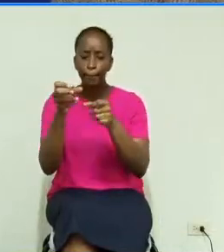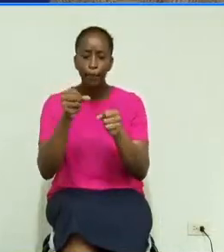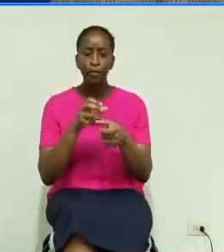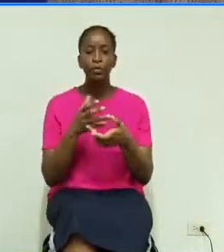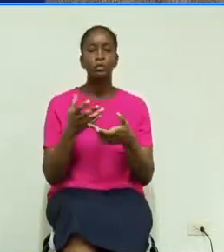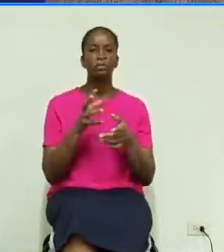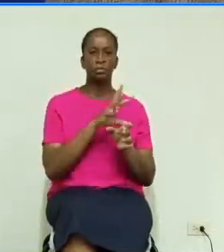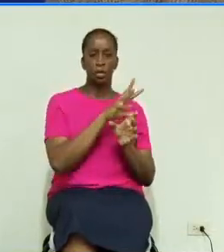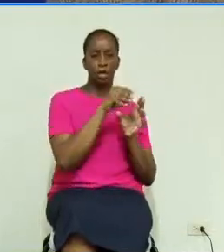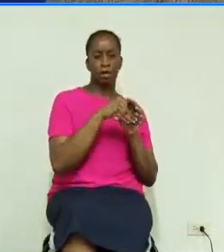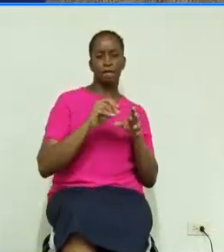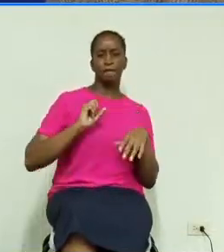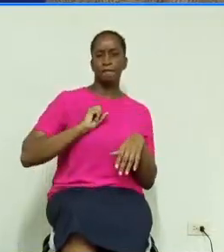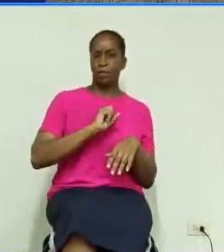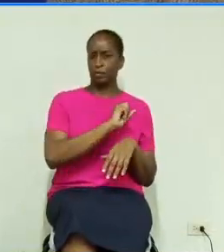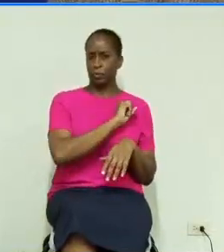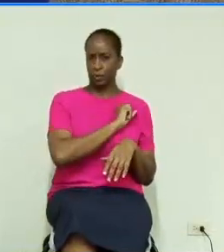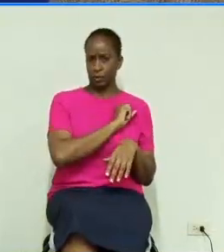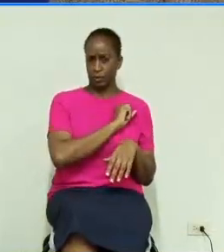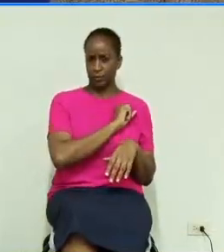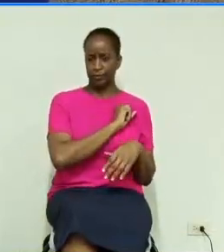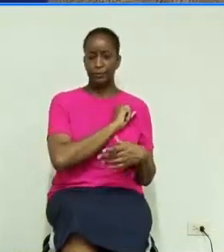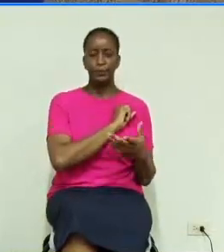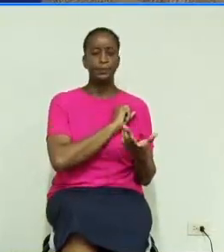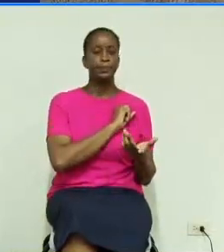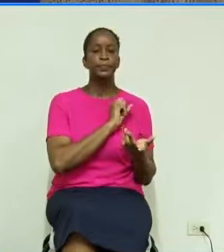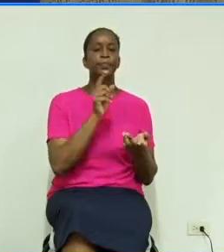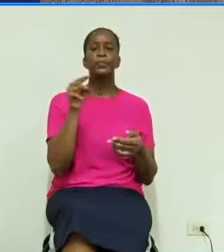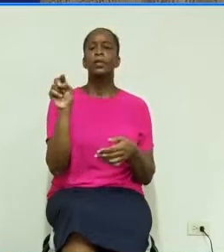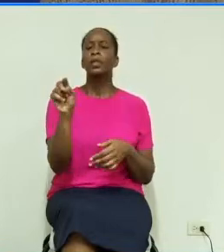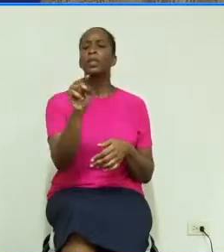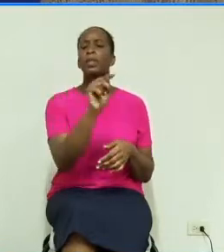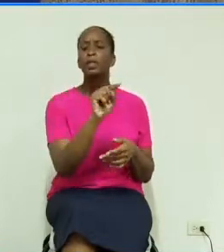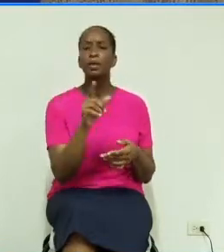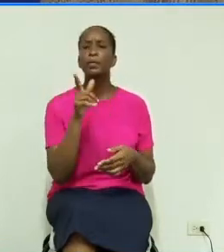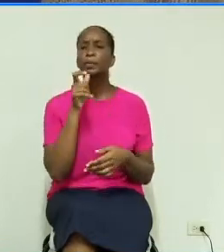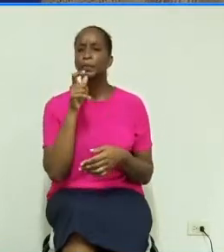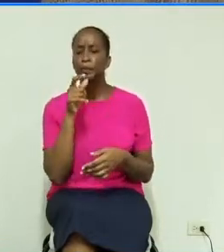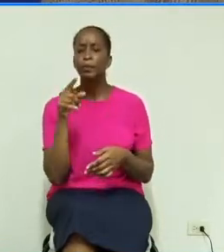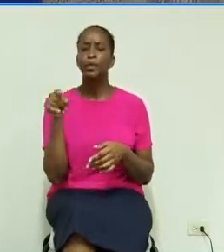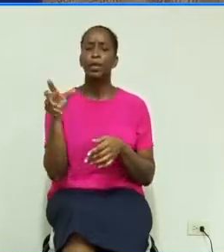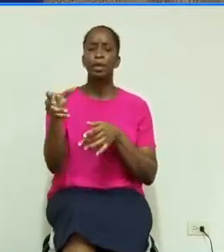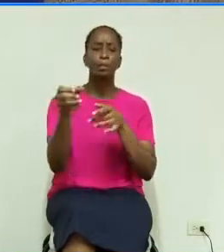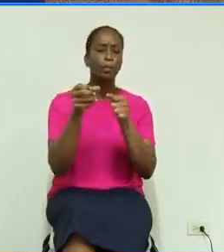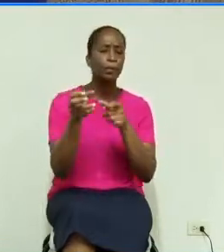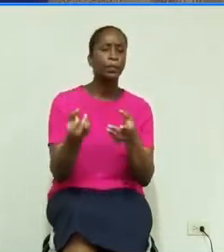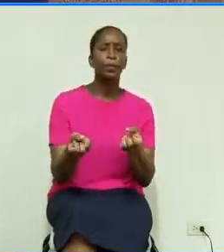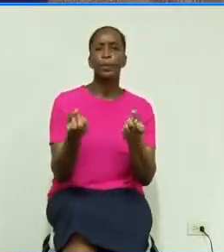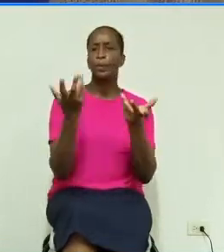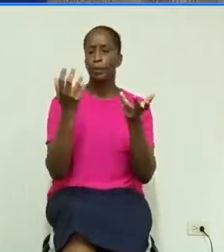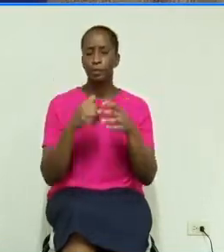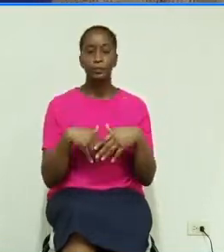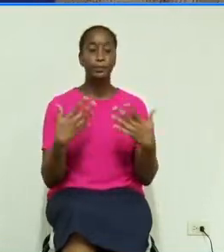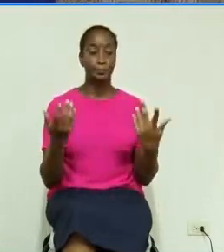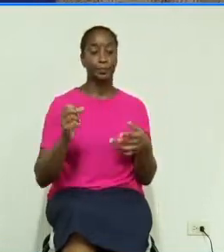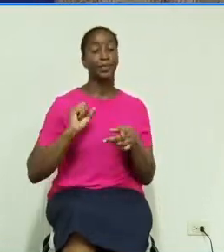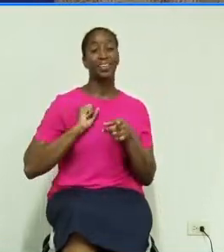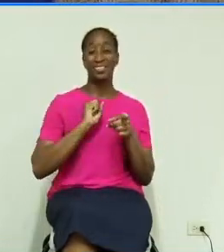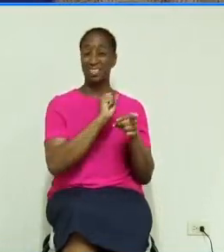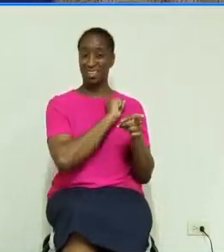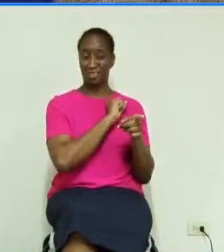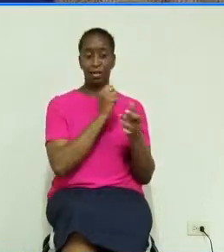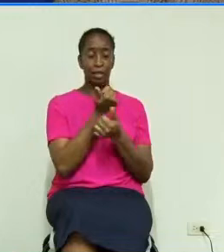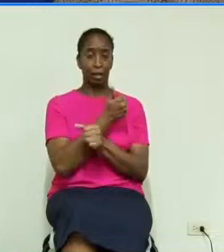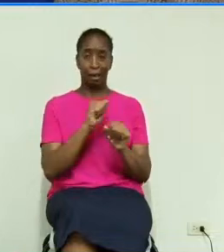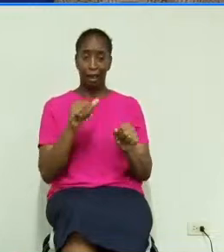specifically of the Senate, is an appointed chamber. And if you look at the composition